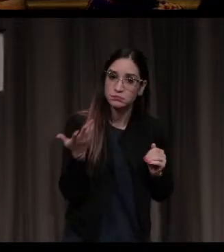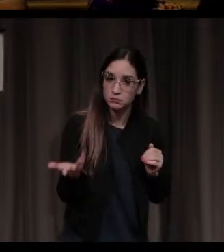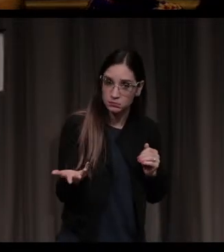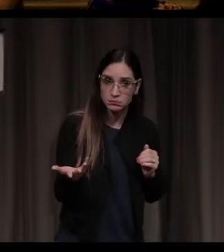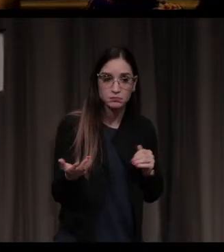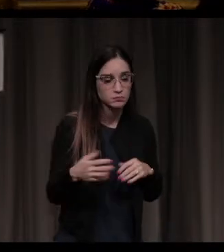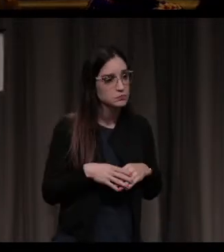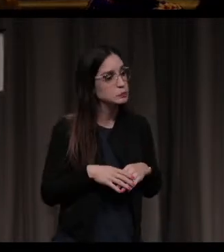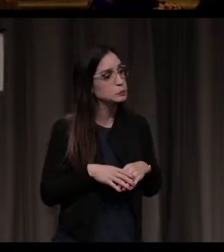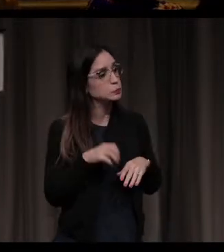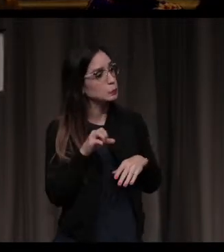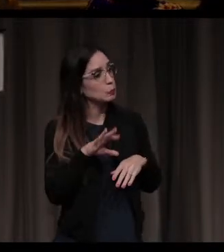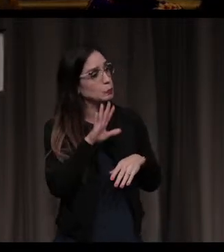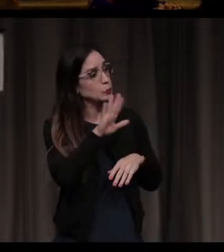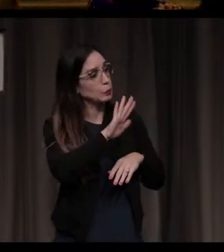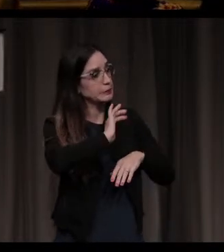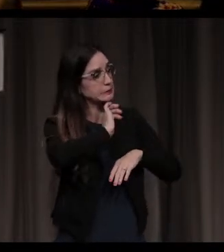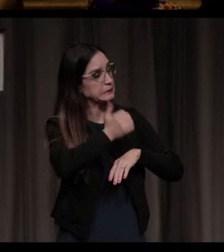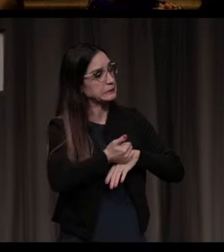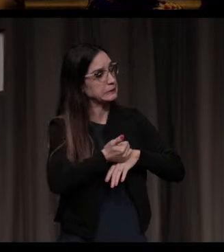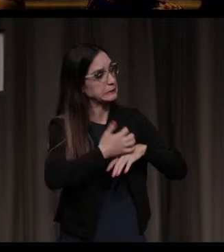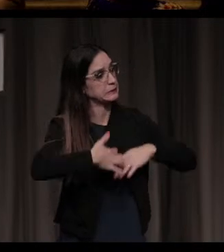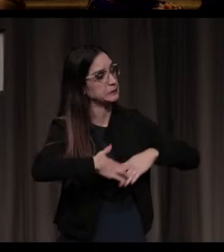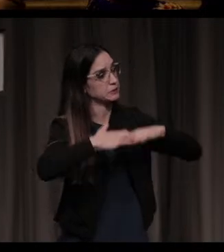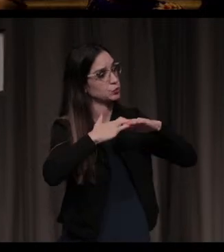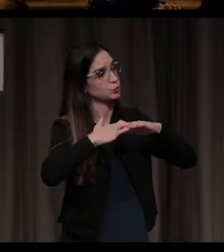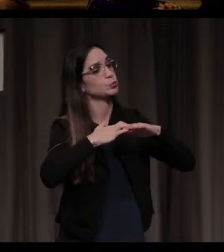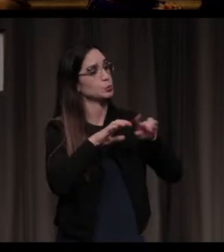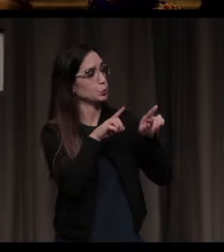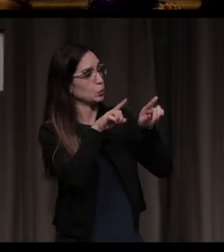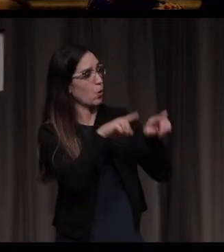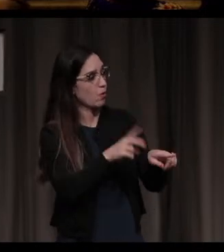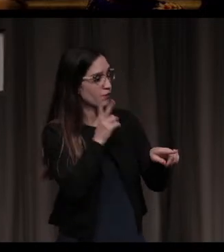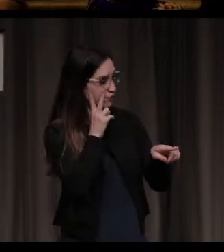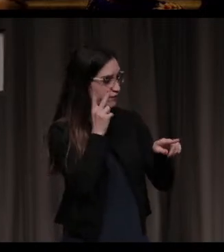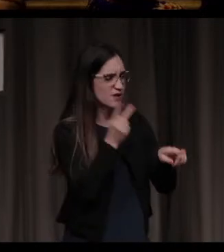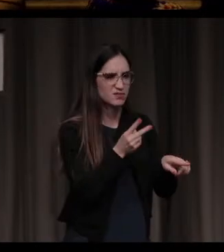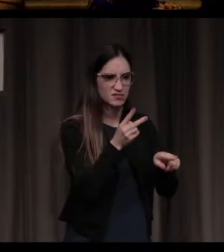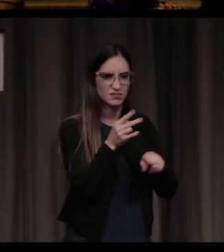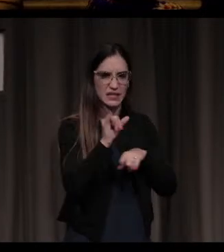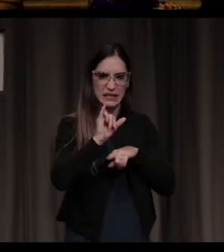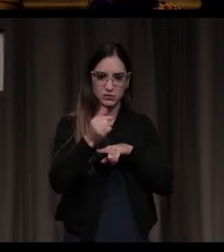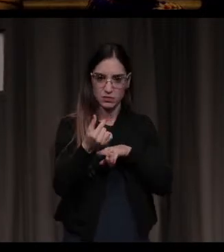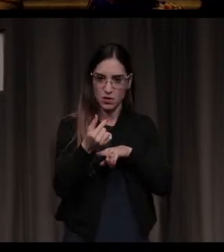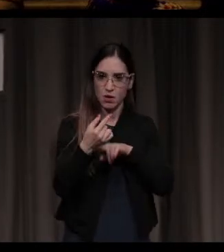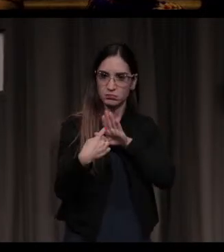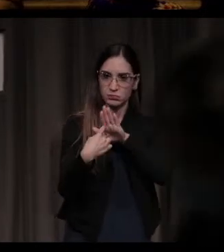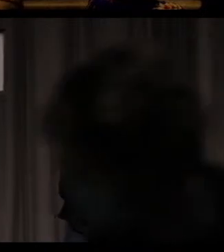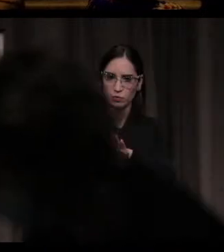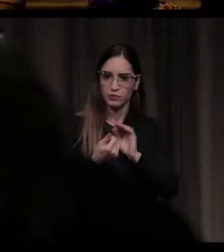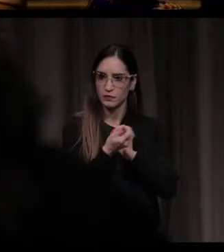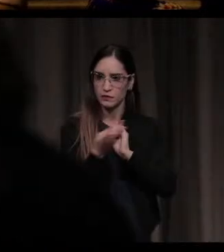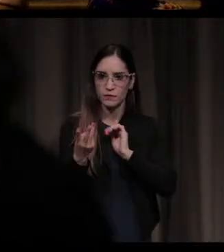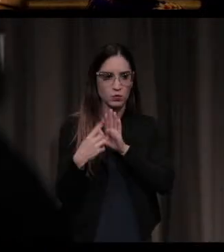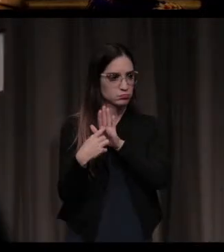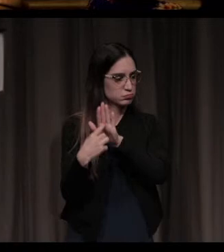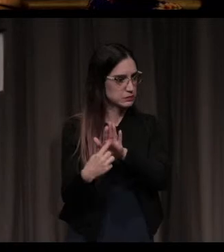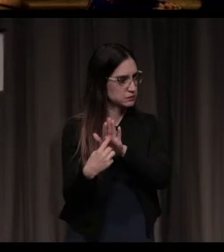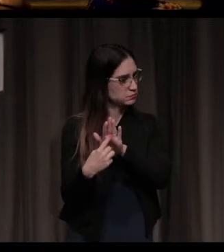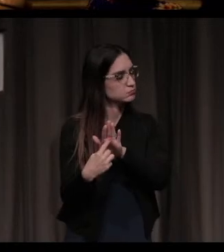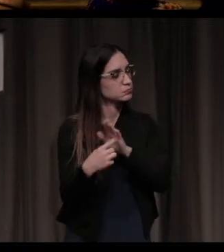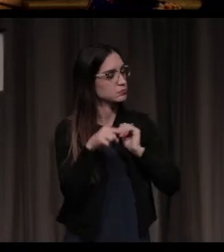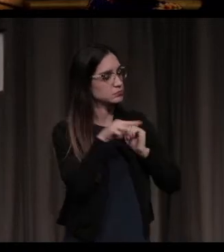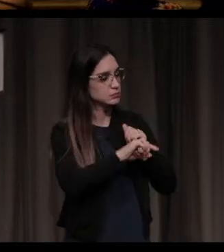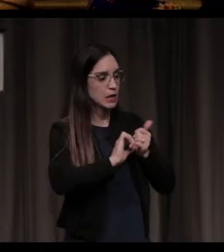we go to your studio and see, and even your Instagram, I think there's some examples there that how do